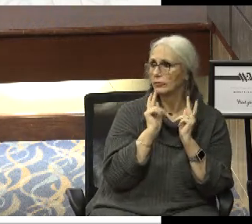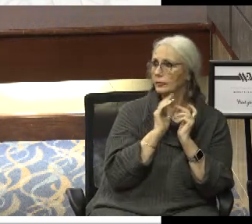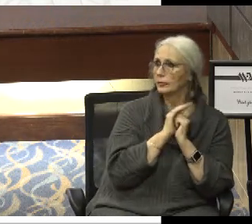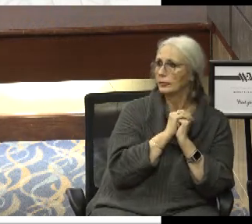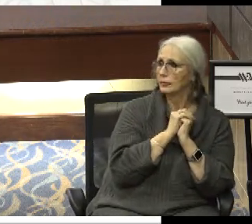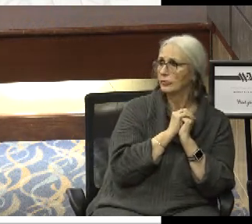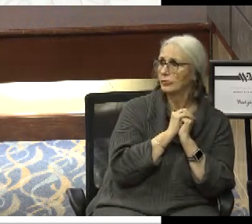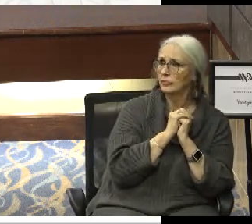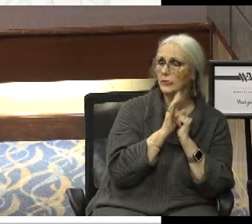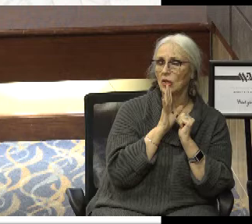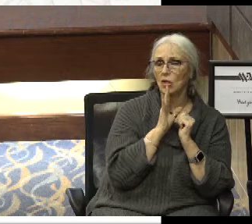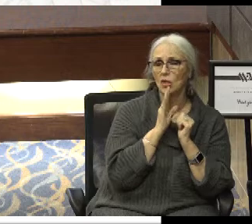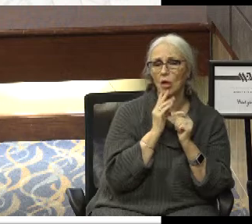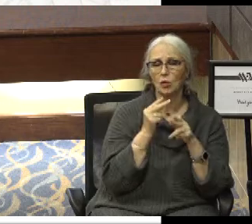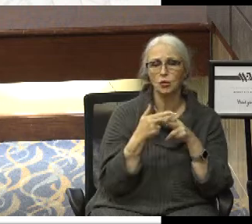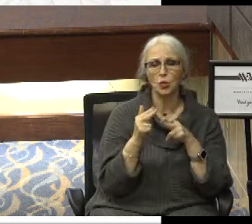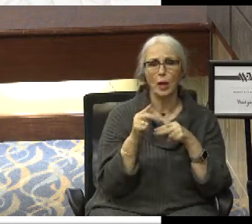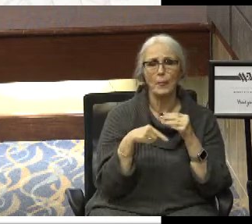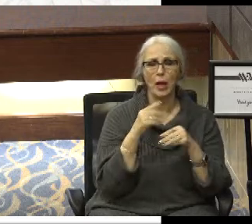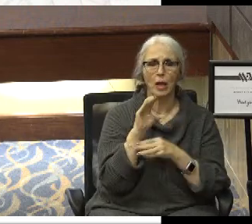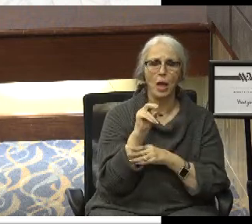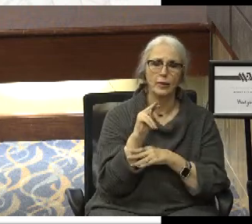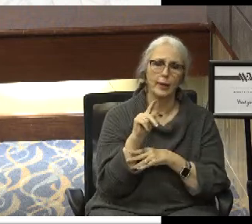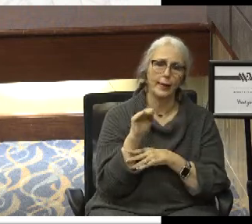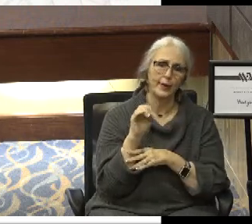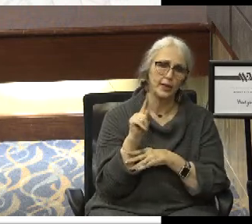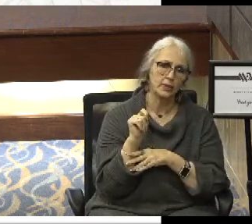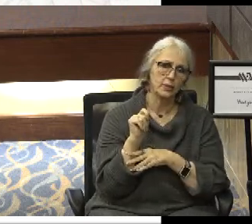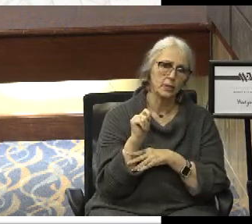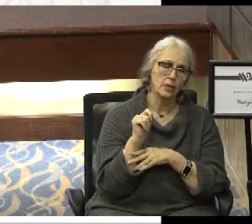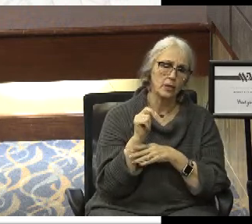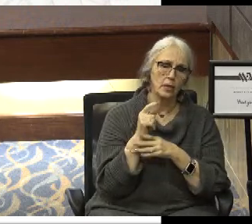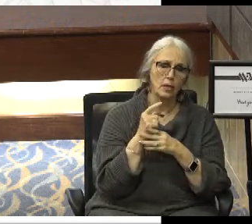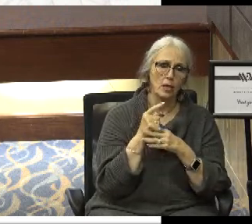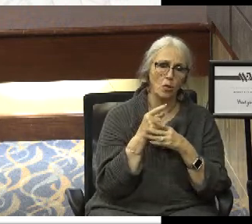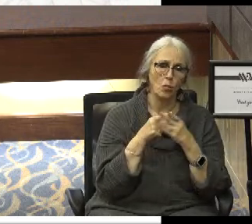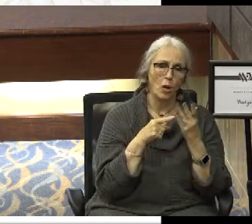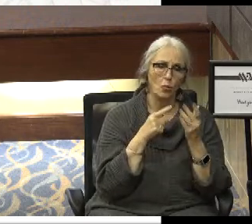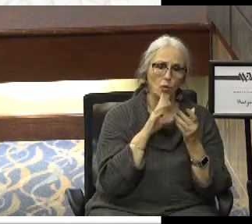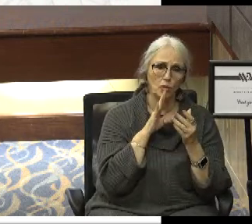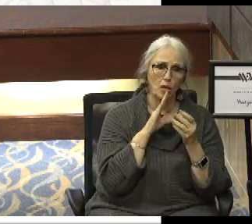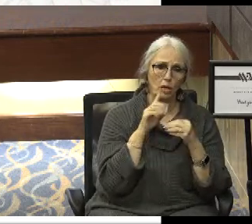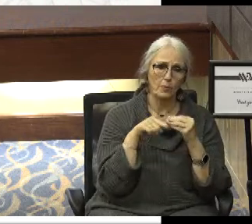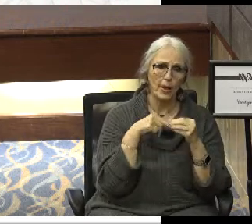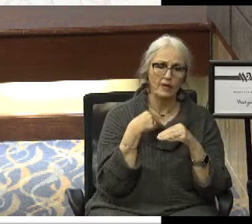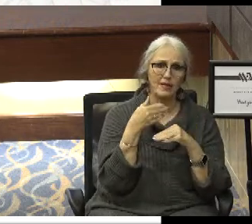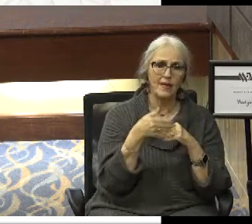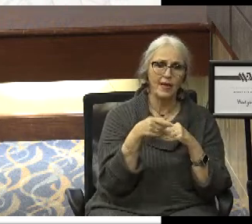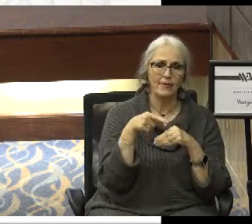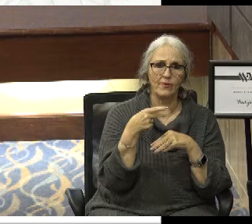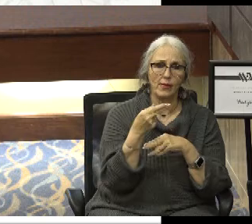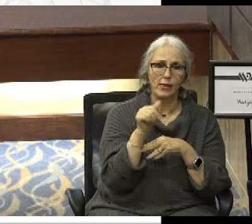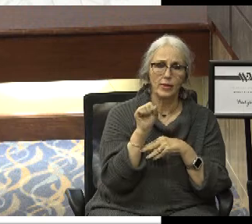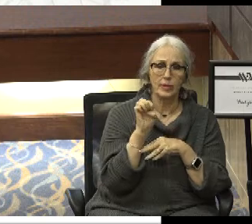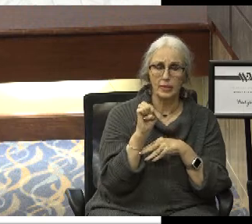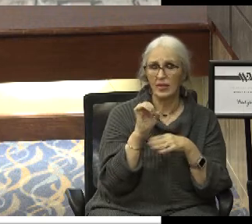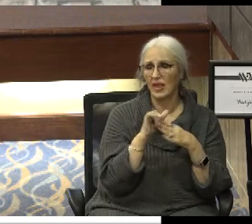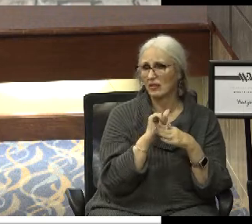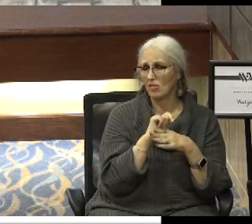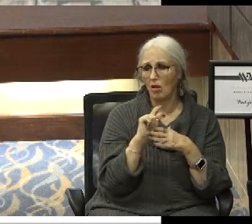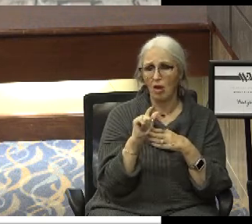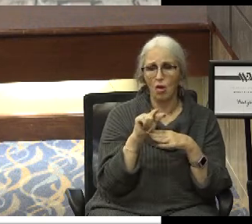So we'll talk for a moment about the context behind what we're all calling next phase, but it's all part of the riverfront